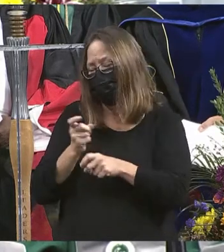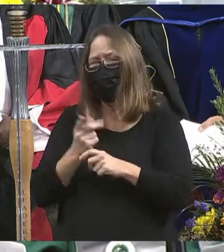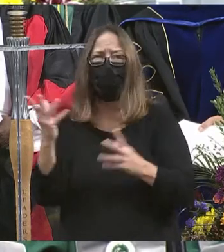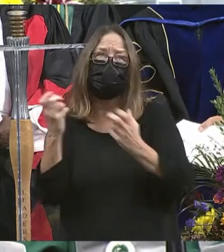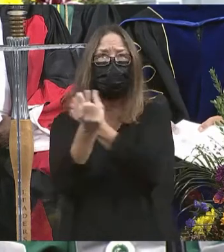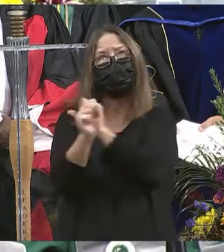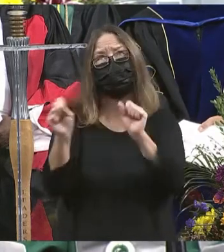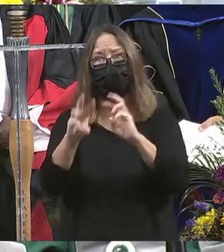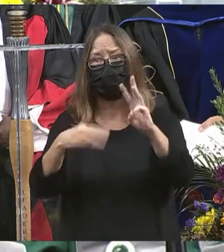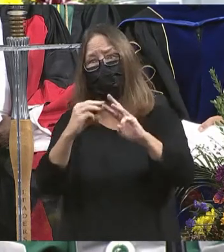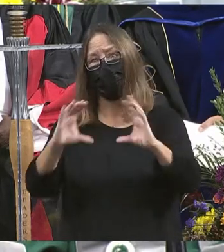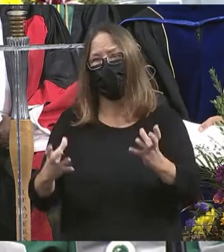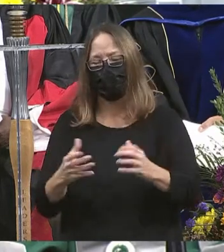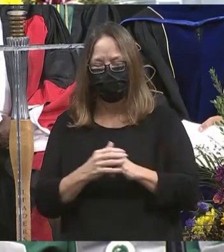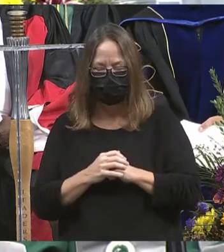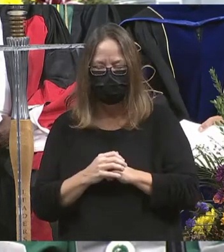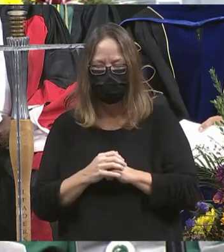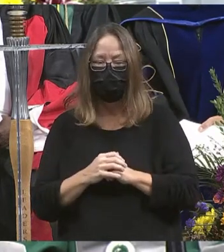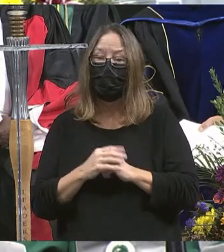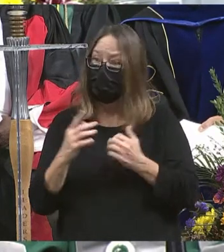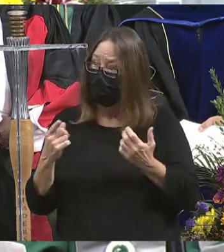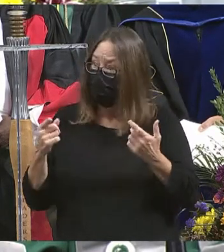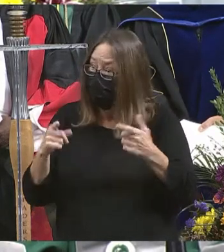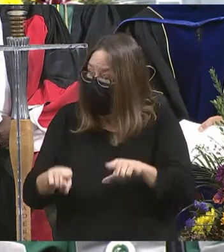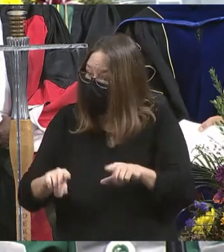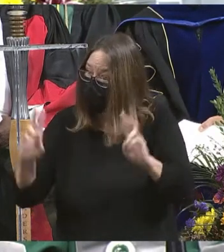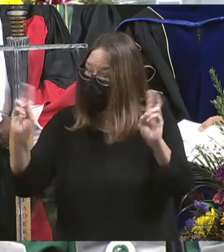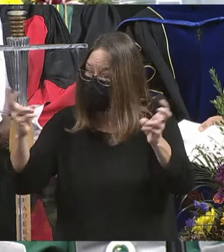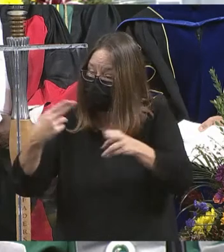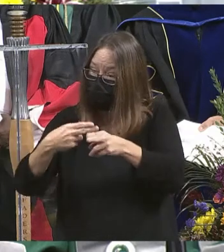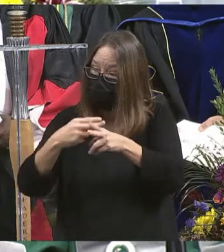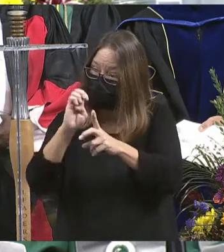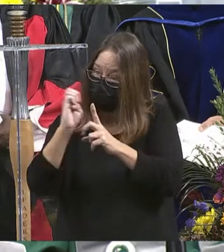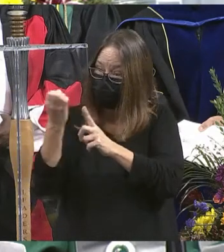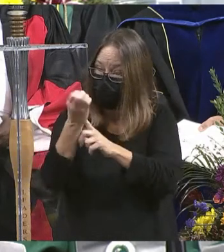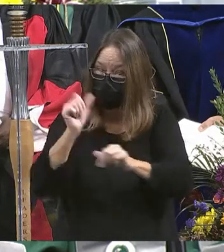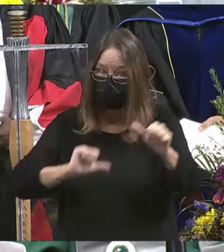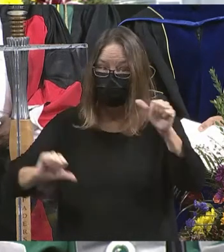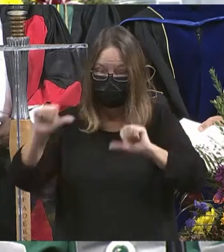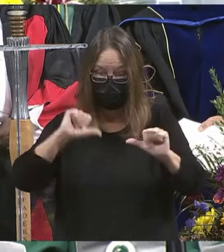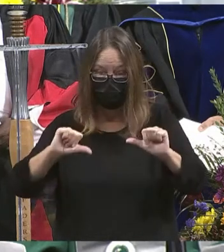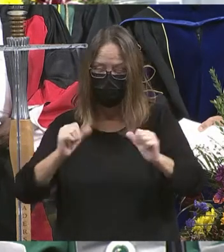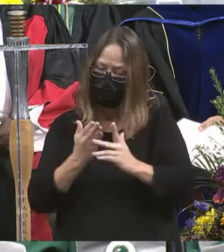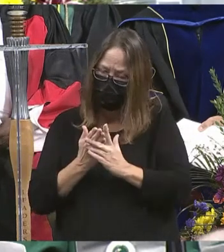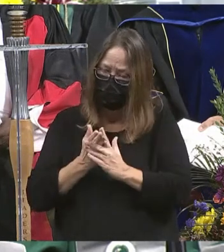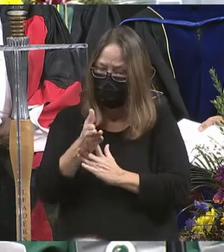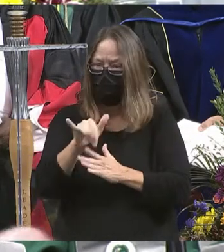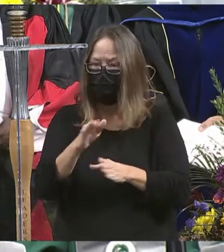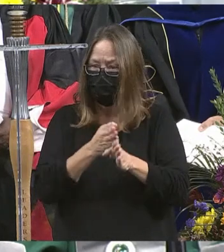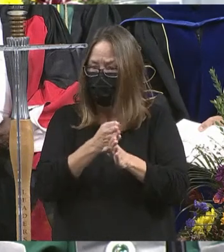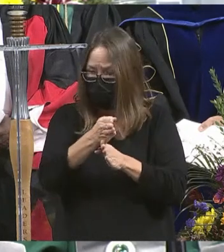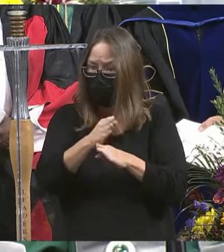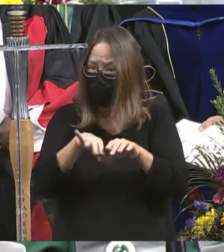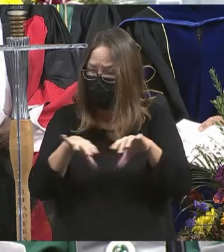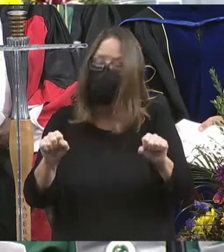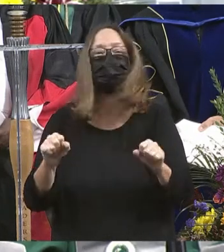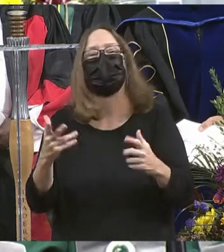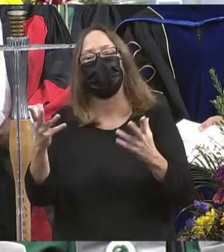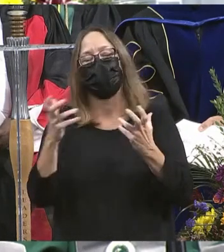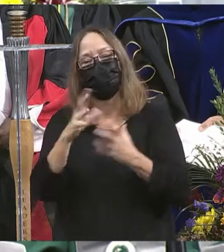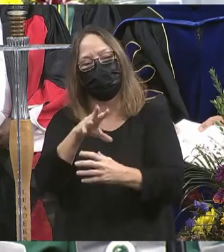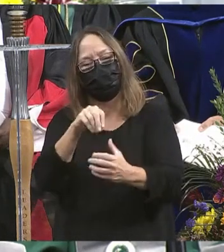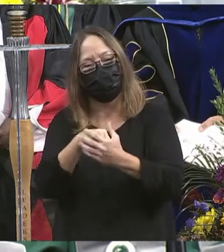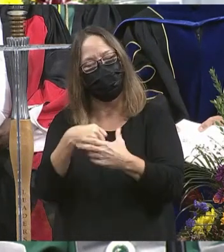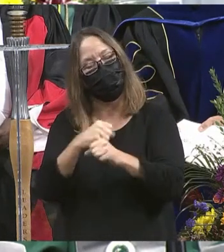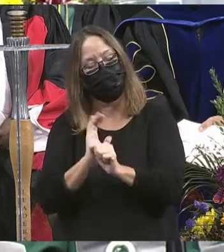world. I came to find out that this was actually called environmental science. And it's through this discipline that I wanted to be a part of making our